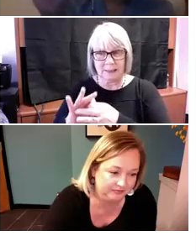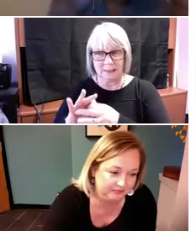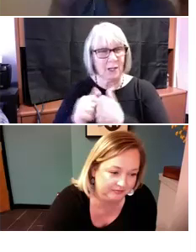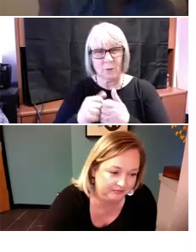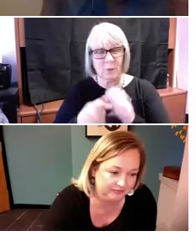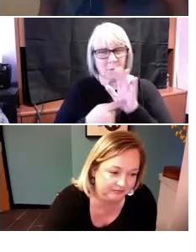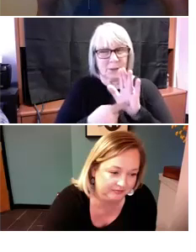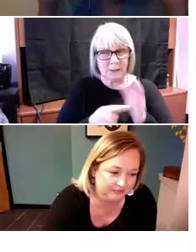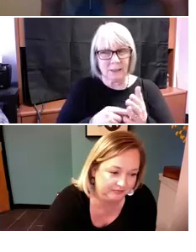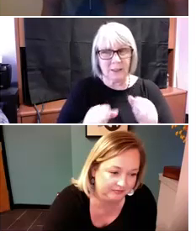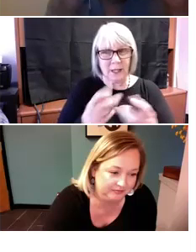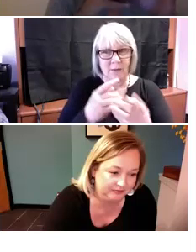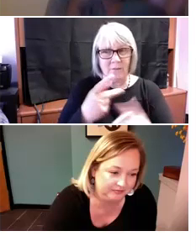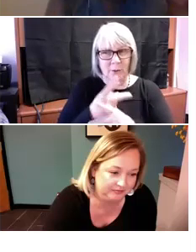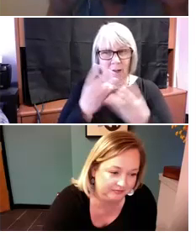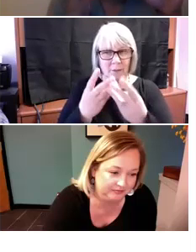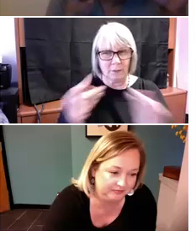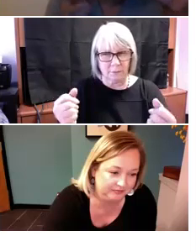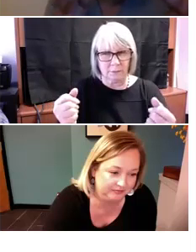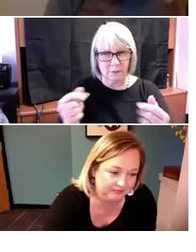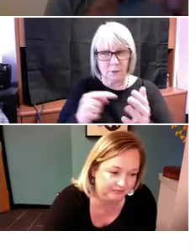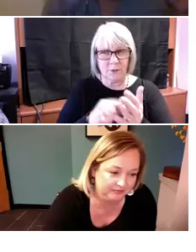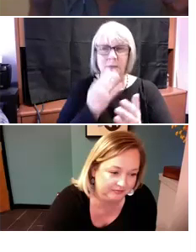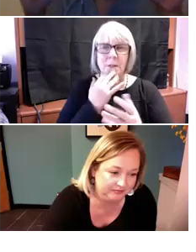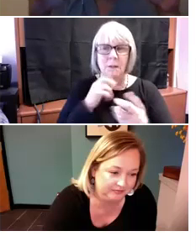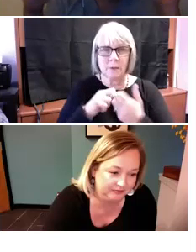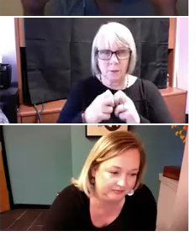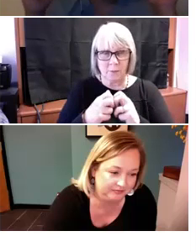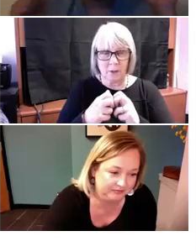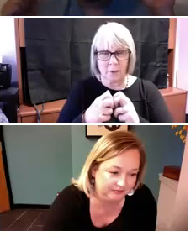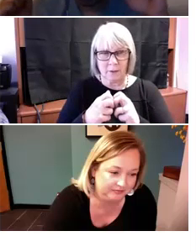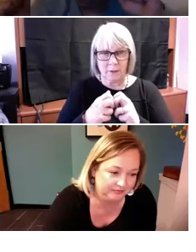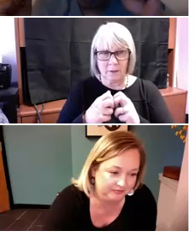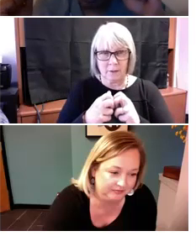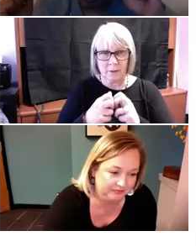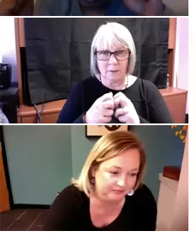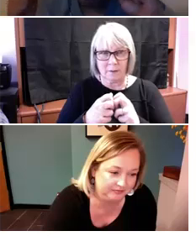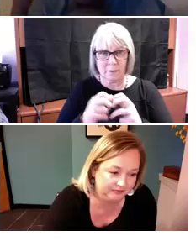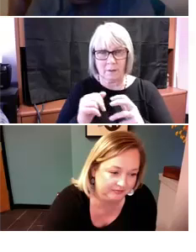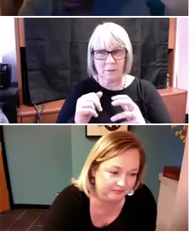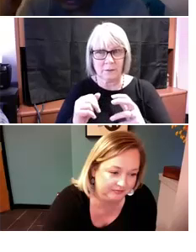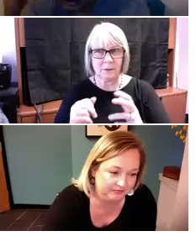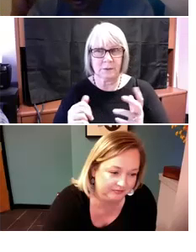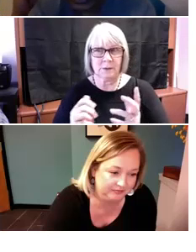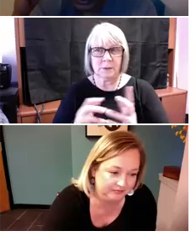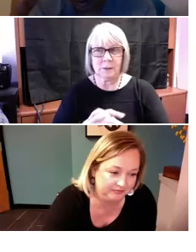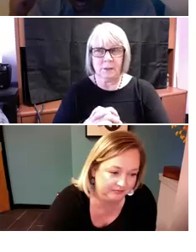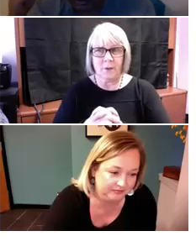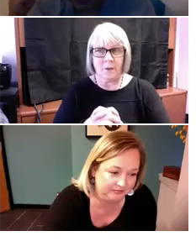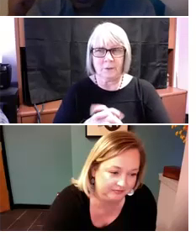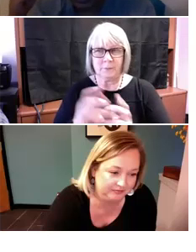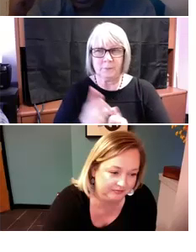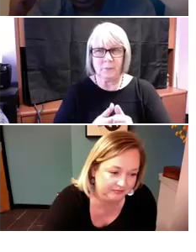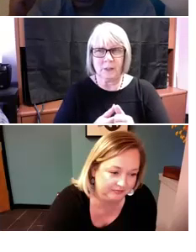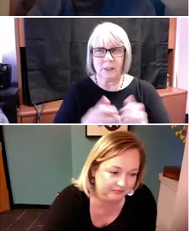can figure out the solution to this coloring problem or a node traversal problem? Each row is a